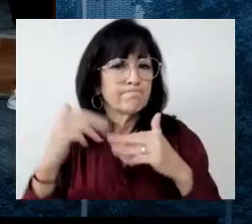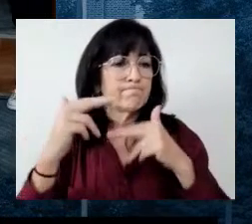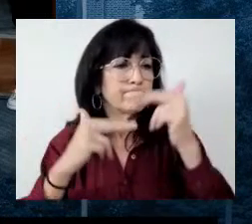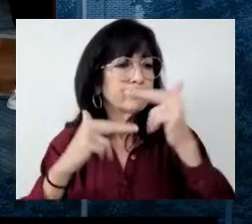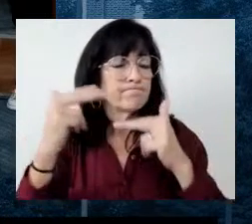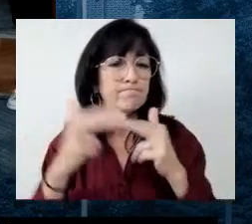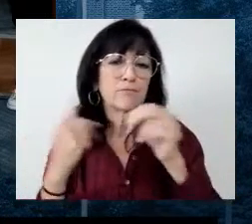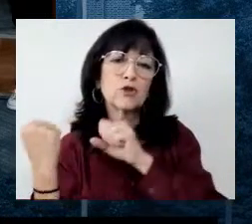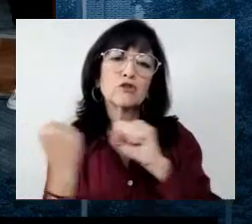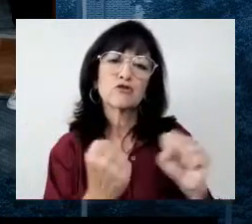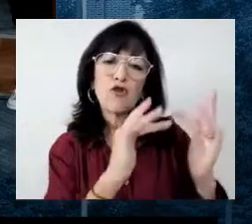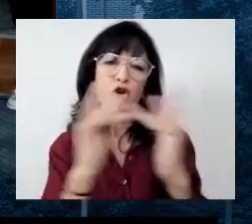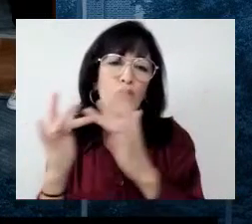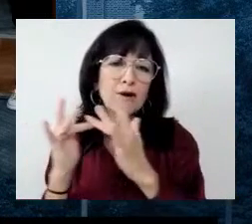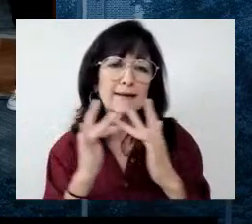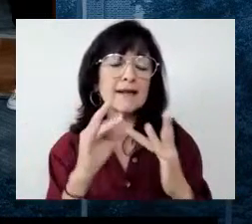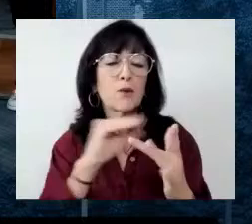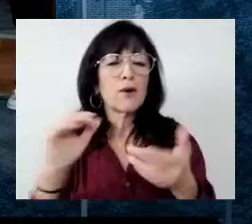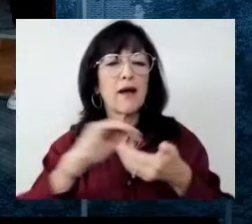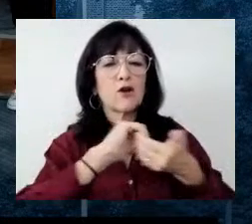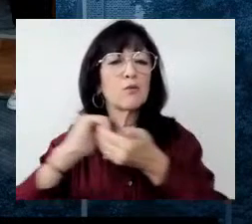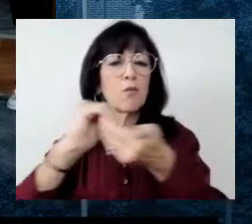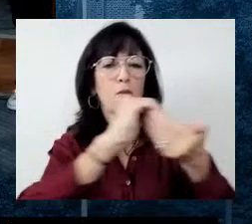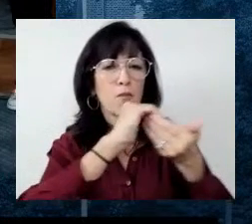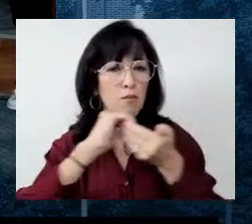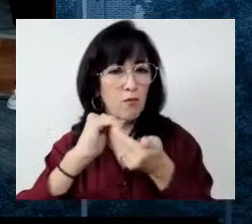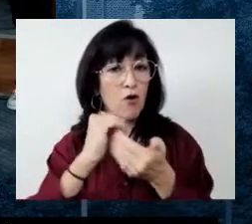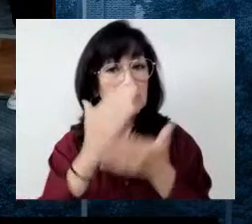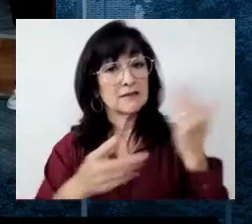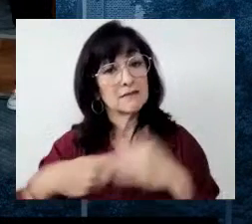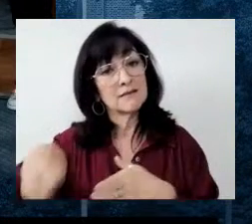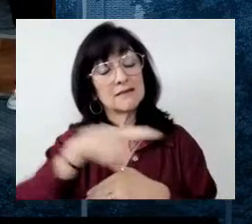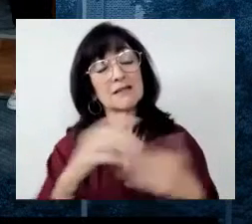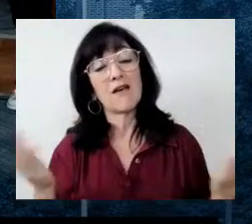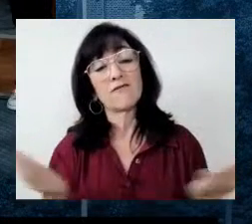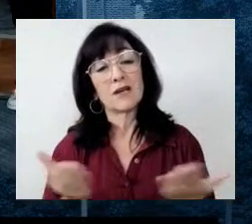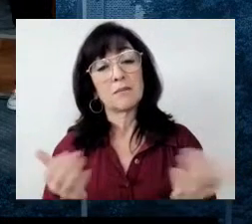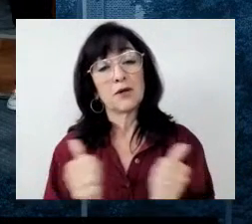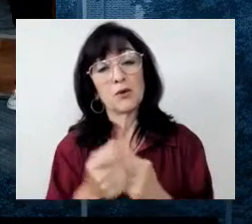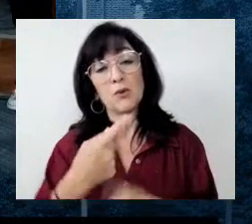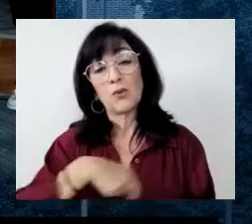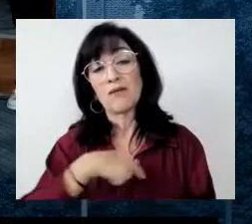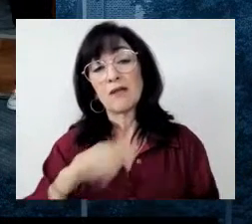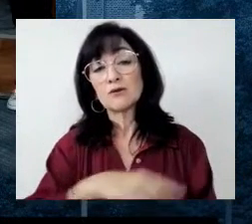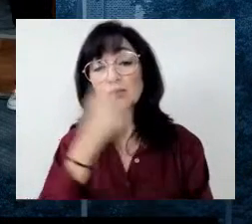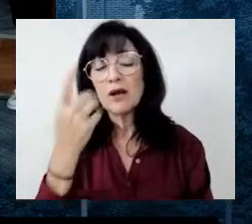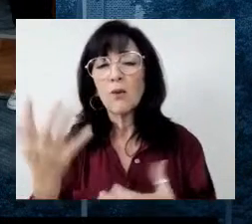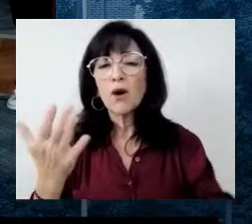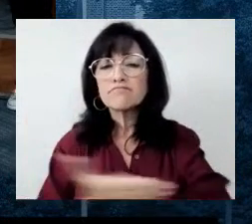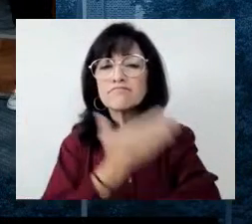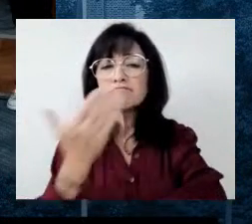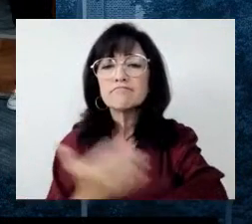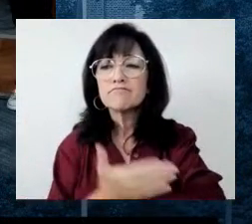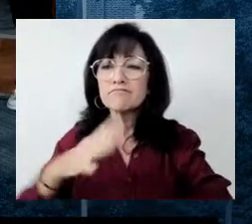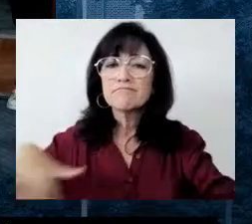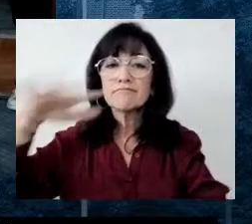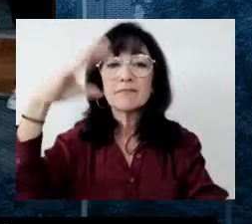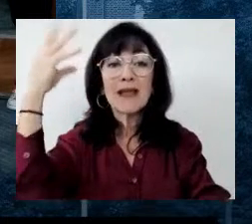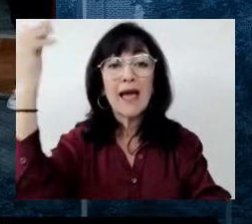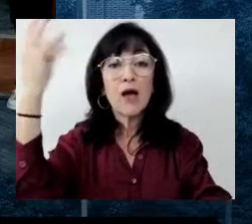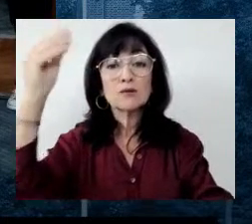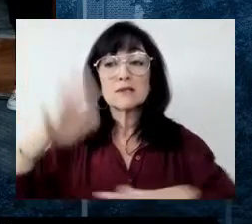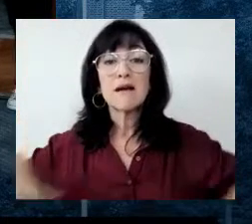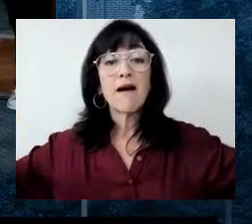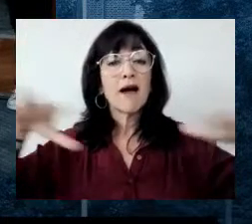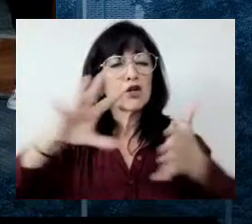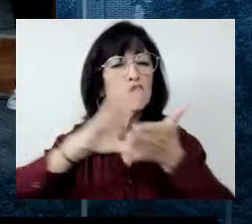of them who are with us here today that have helped us to build these beautiful outdoor learning spaces that will be litter-free with our new